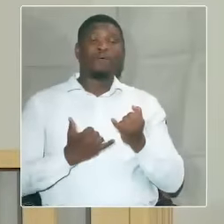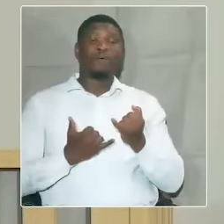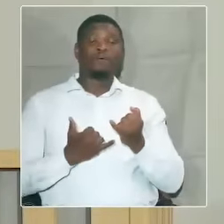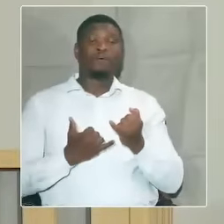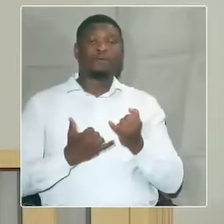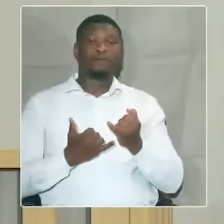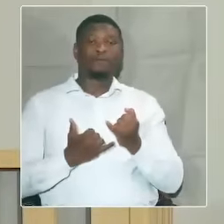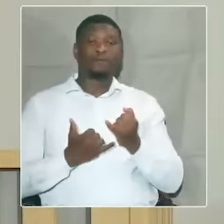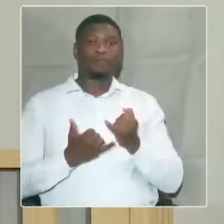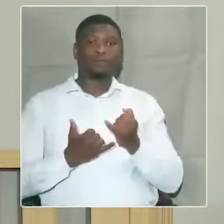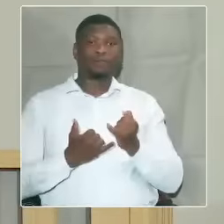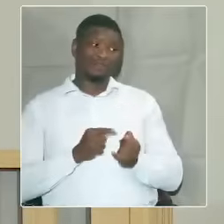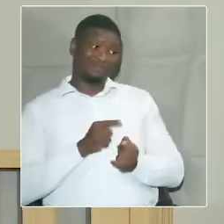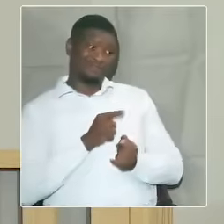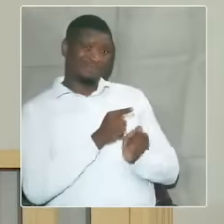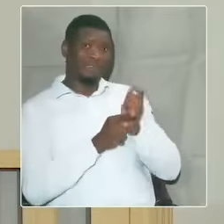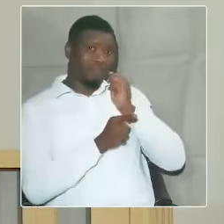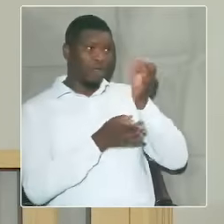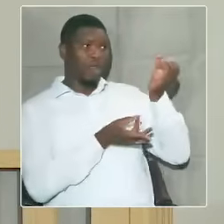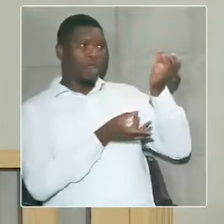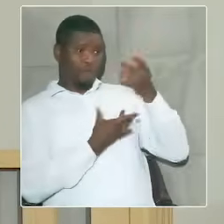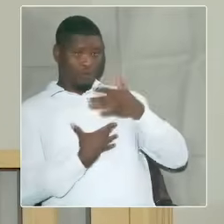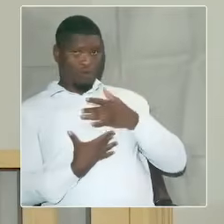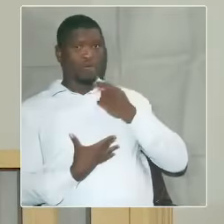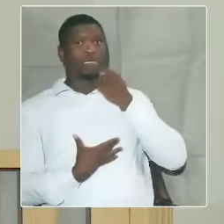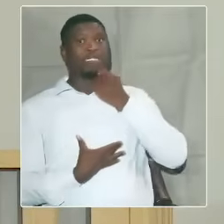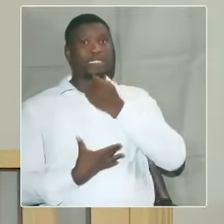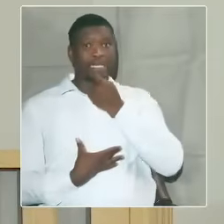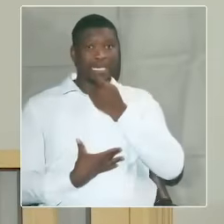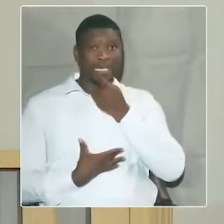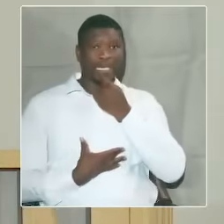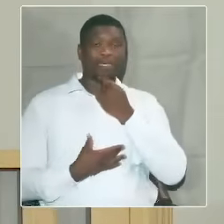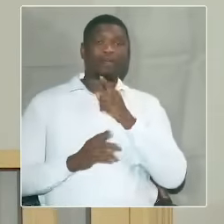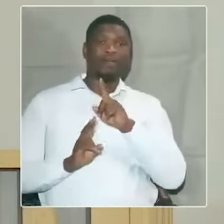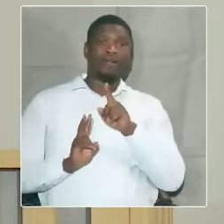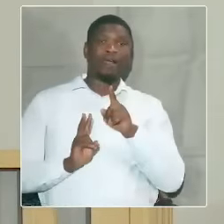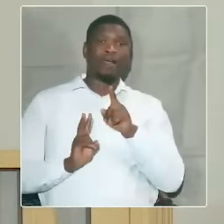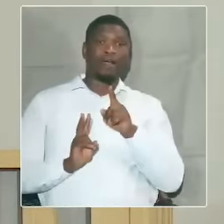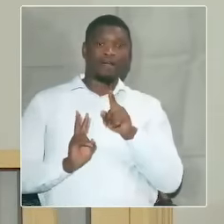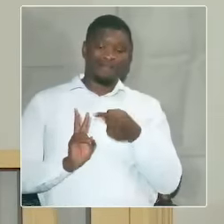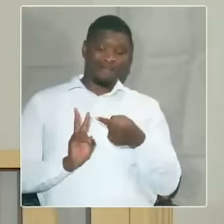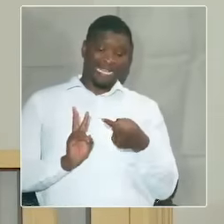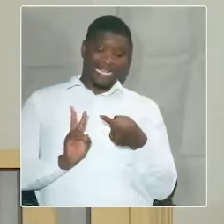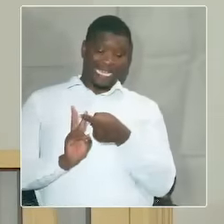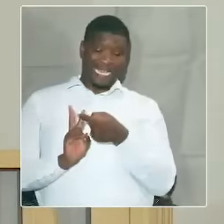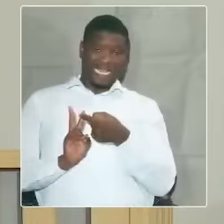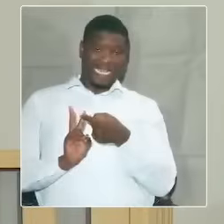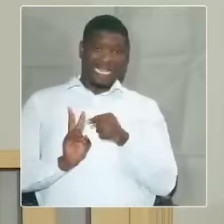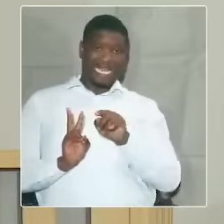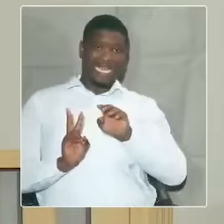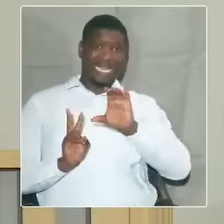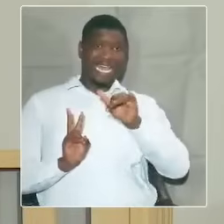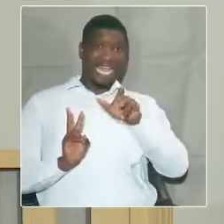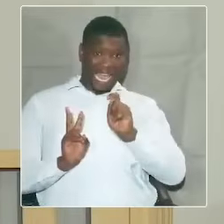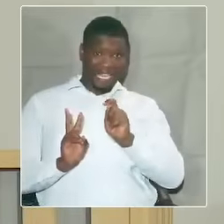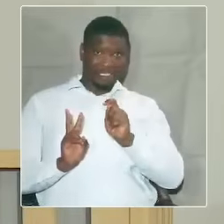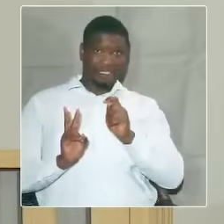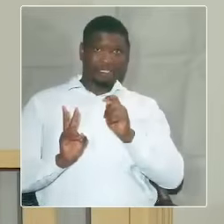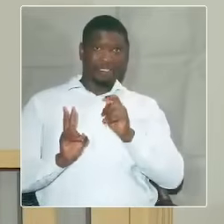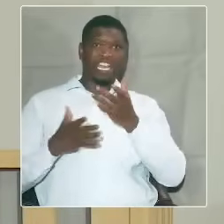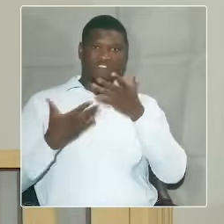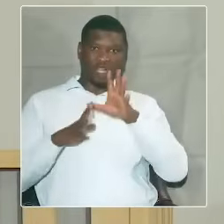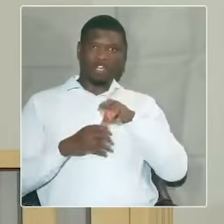What it meant was that, Commissioner, is that he said Mr. Matlala is